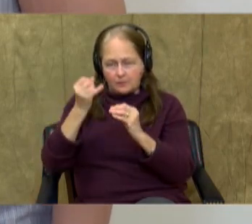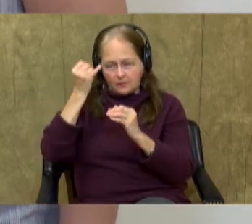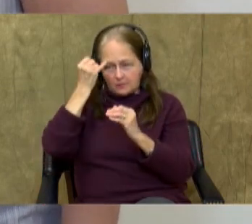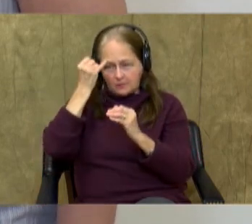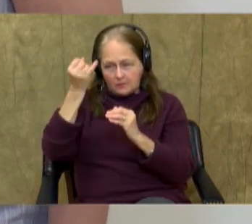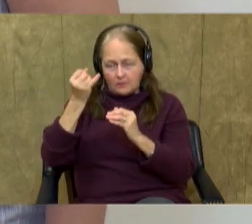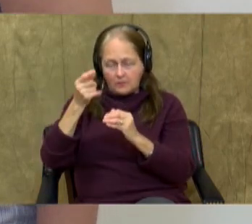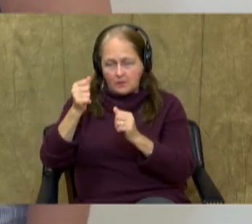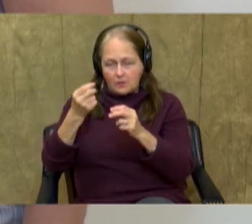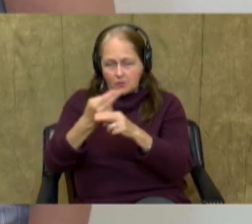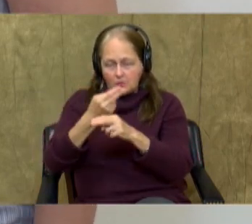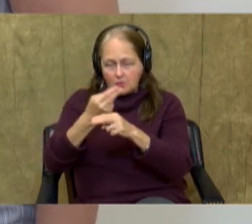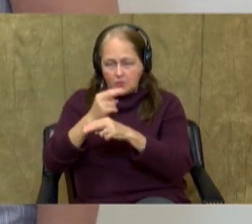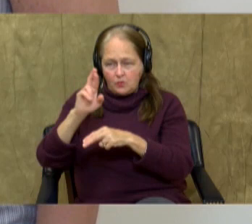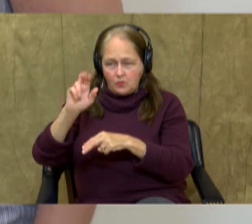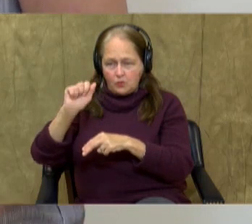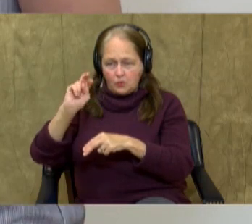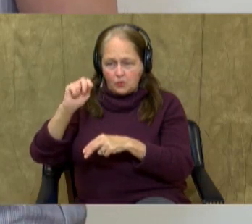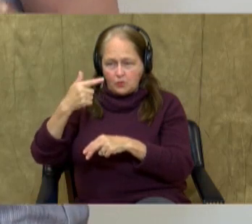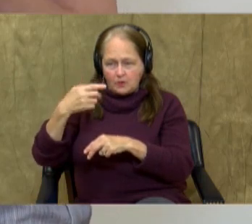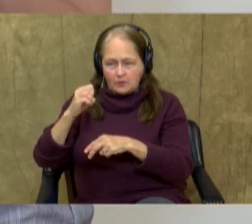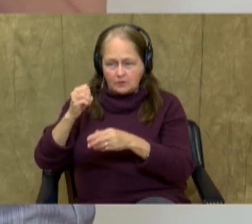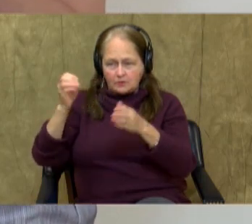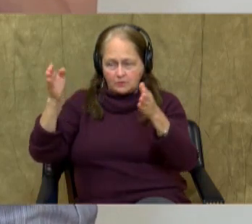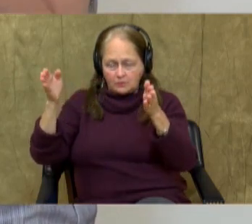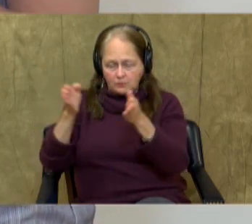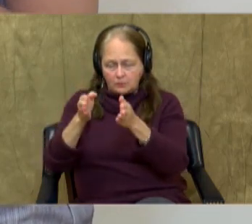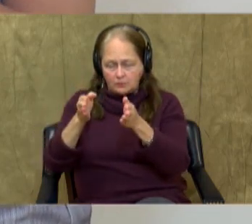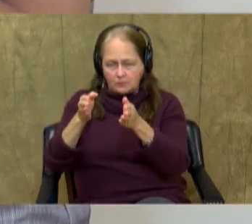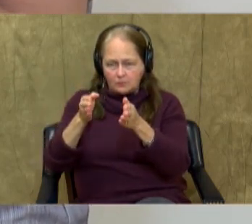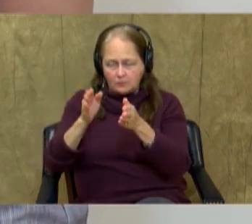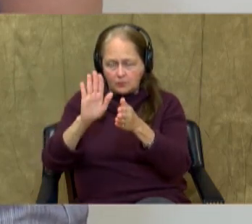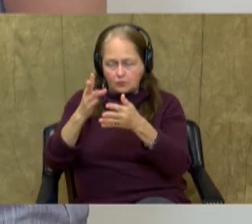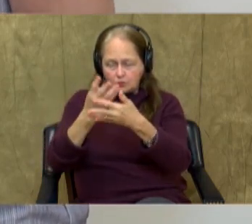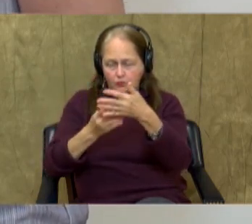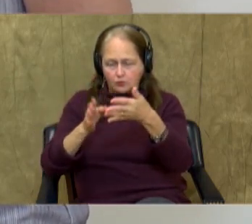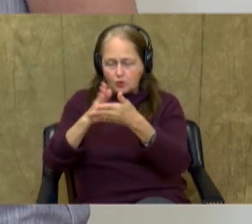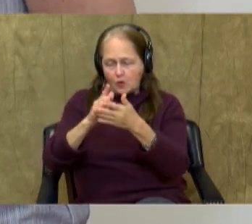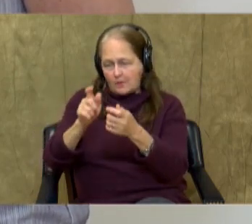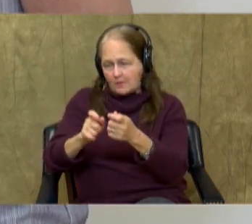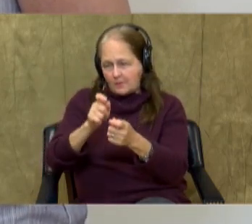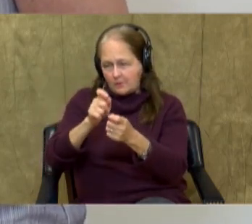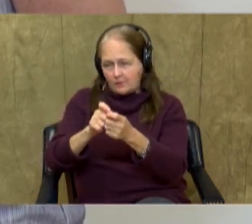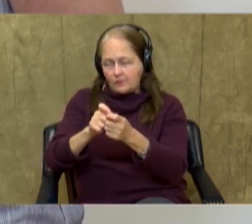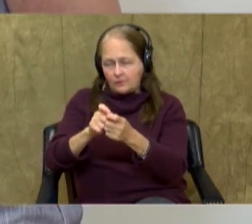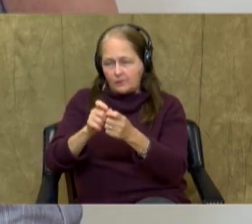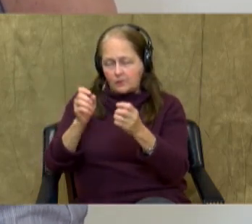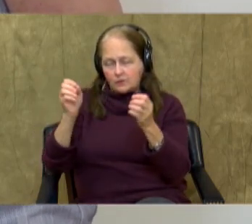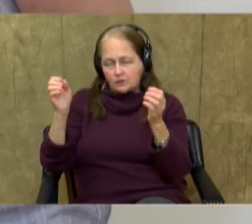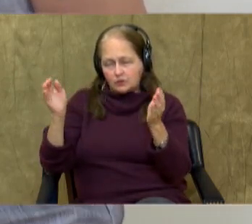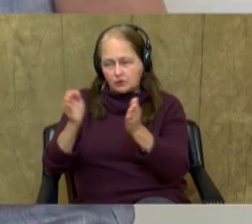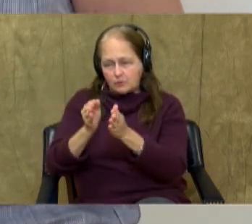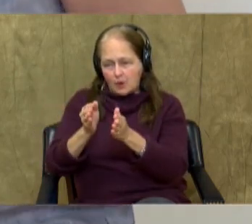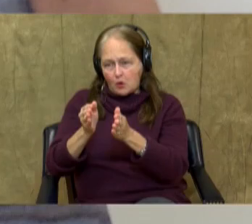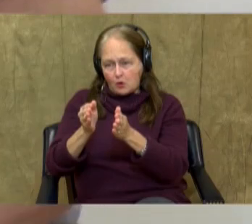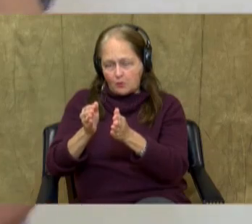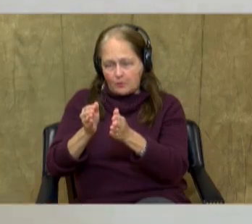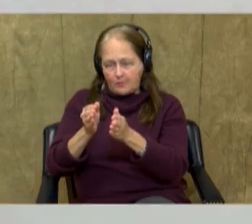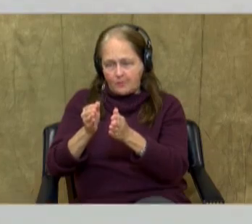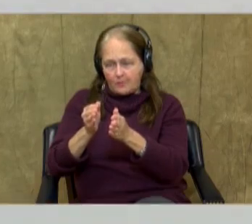you can do ranges of numbers, and it makes your chart accurate but a little bit smaller.